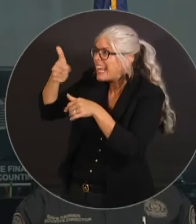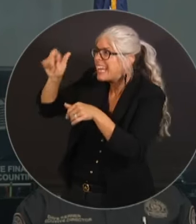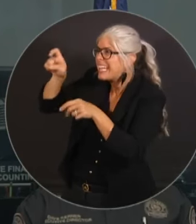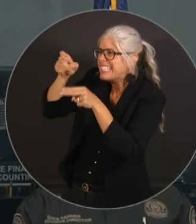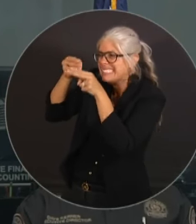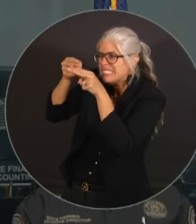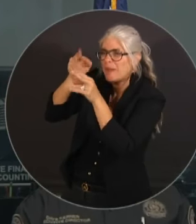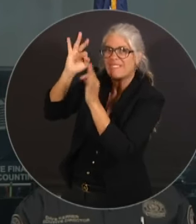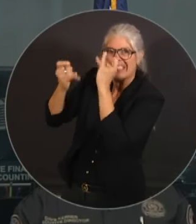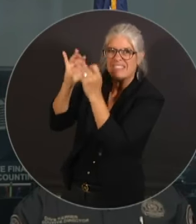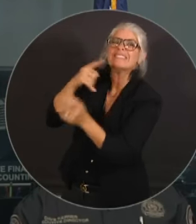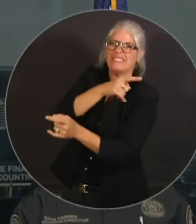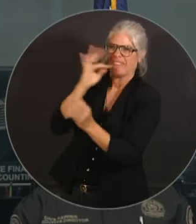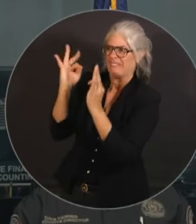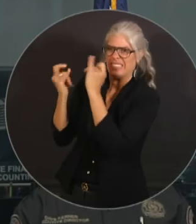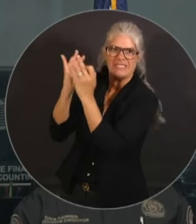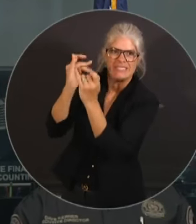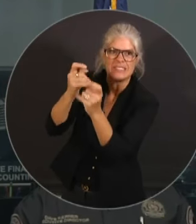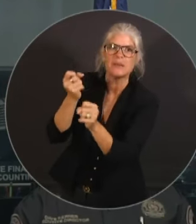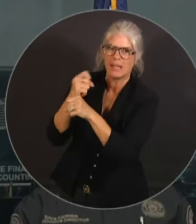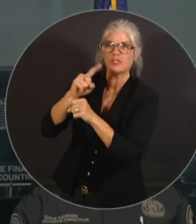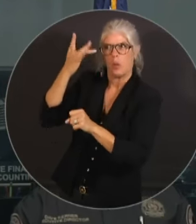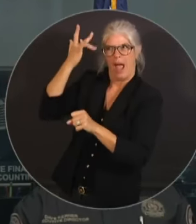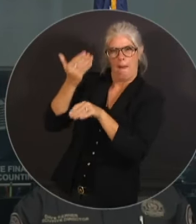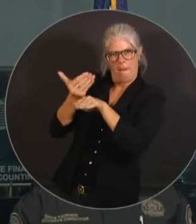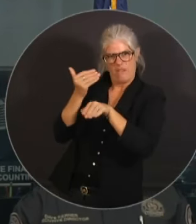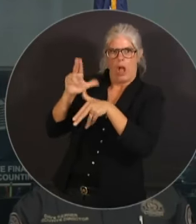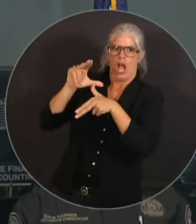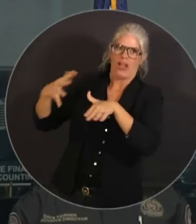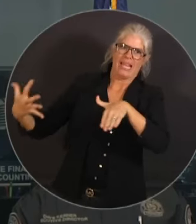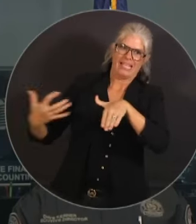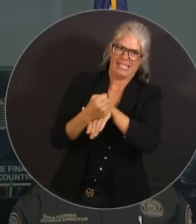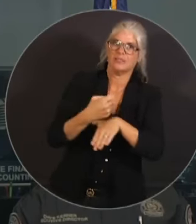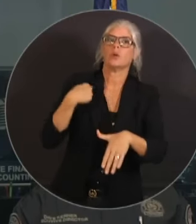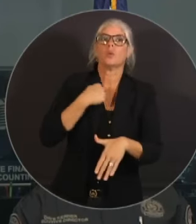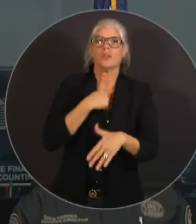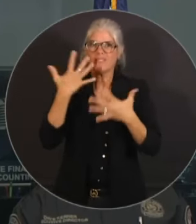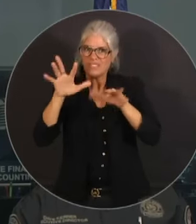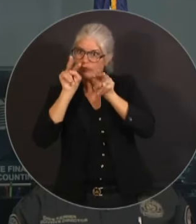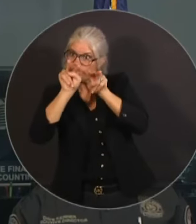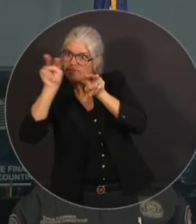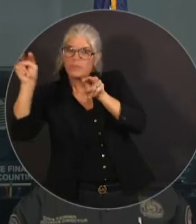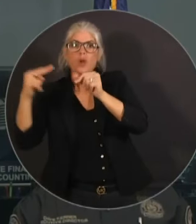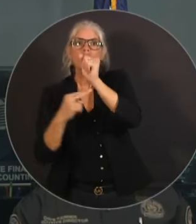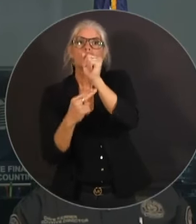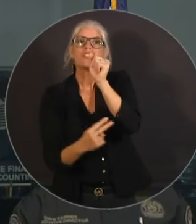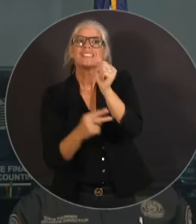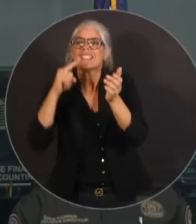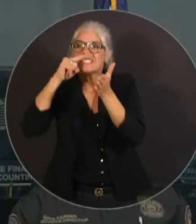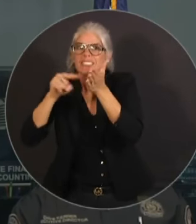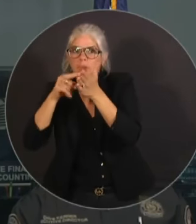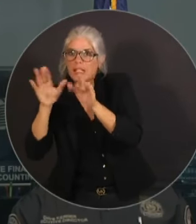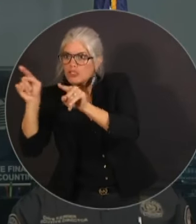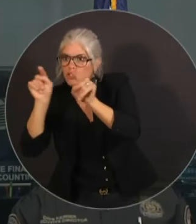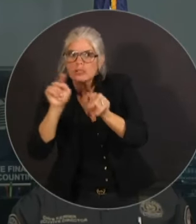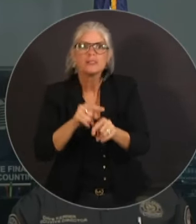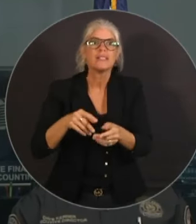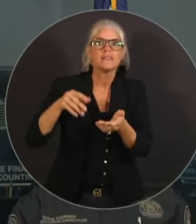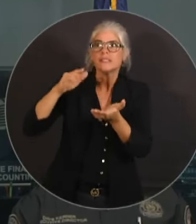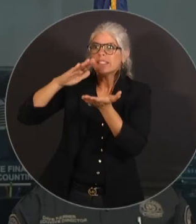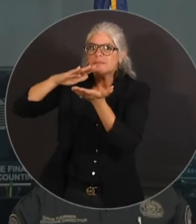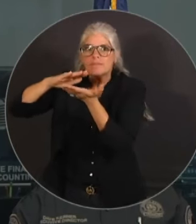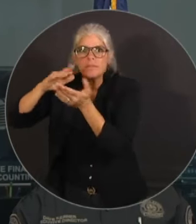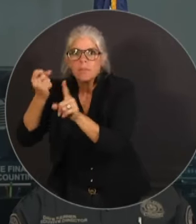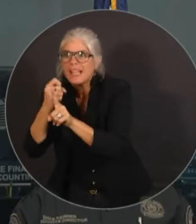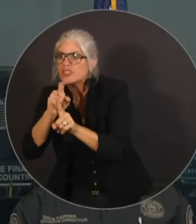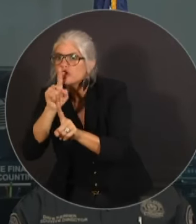Milton makes landfall. We have staged our bridge inspectors, our damage assessment teams, and the resources that we need